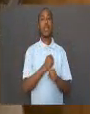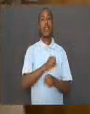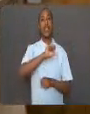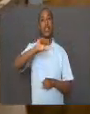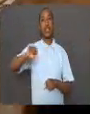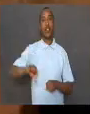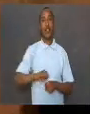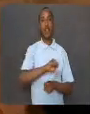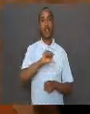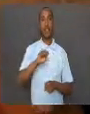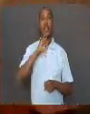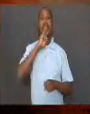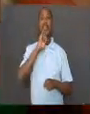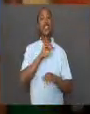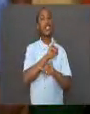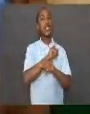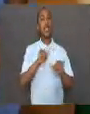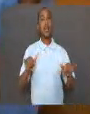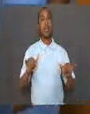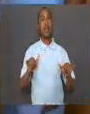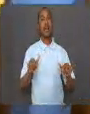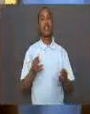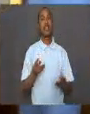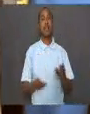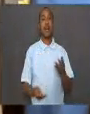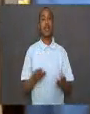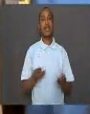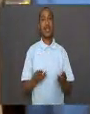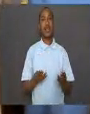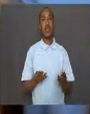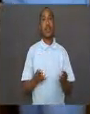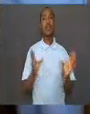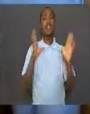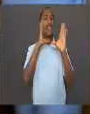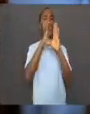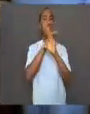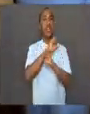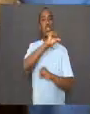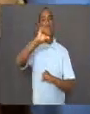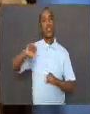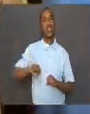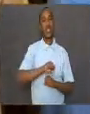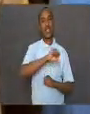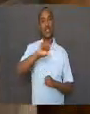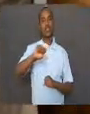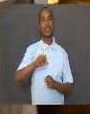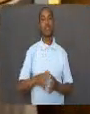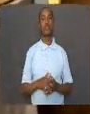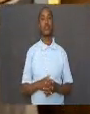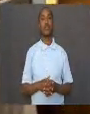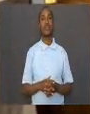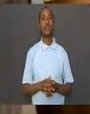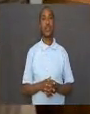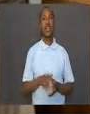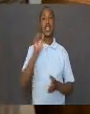bake injera is the same as the mass of the finished injera.